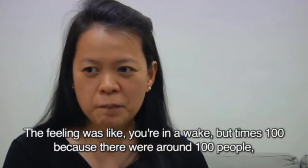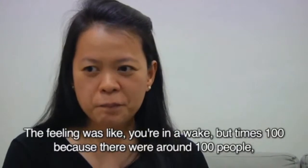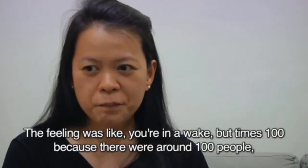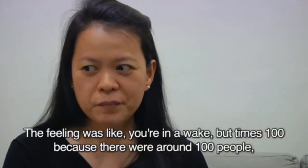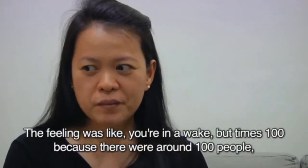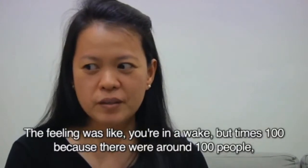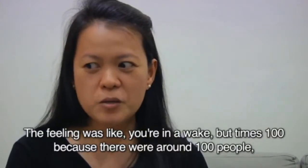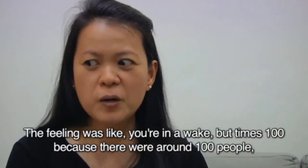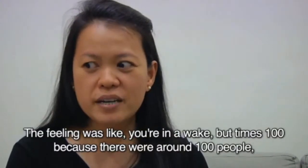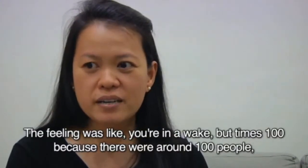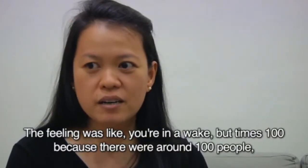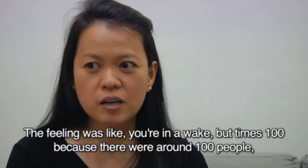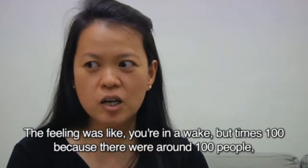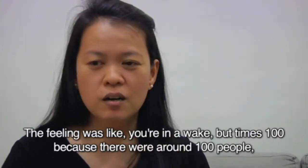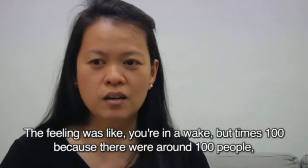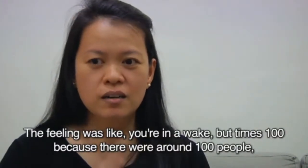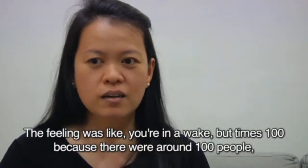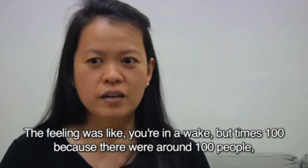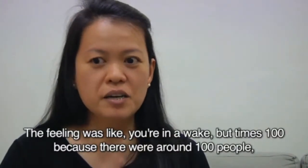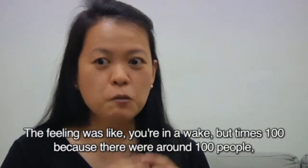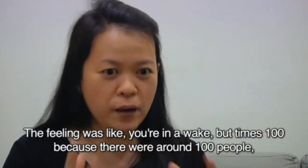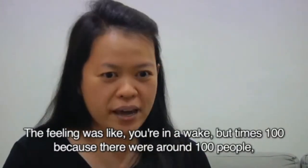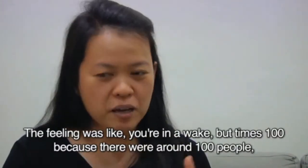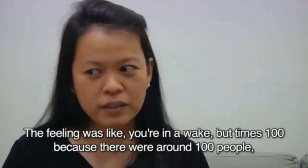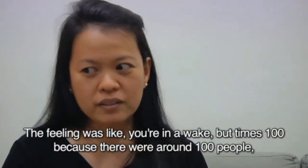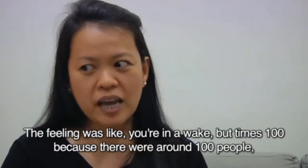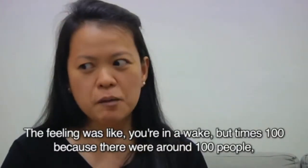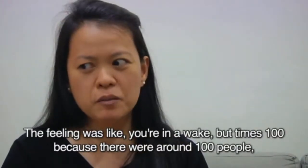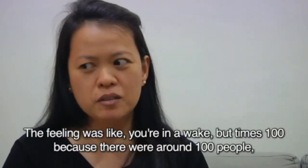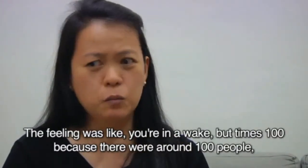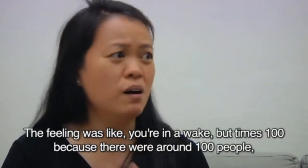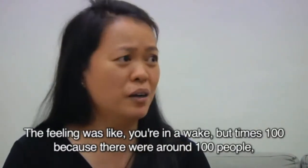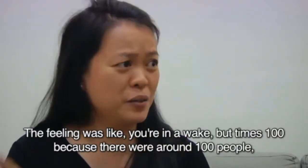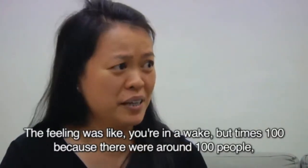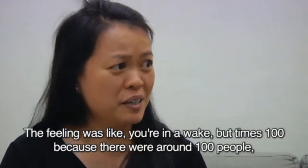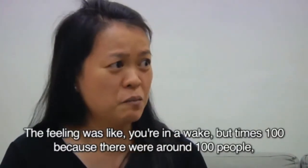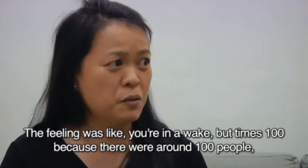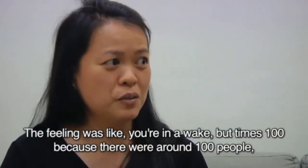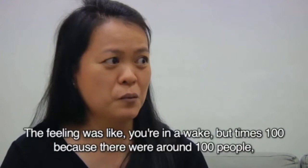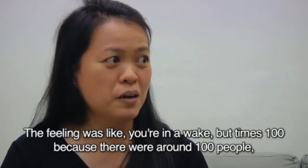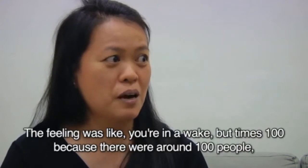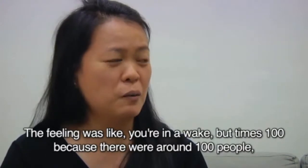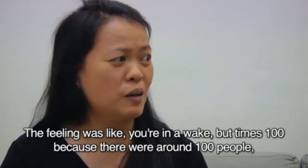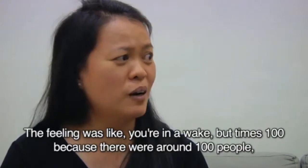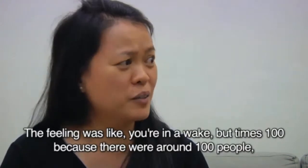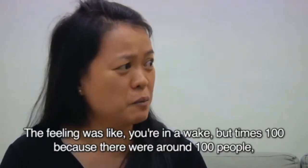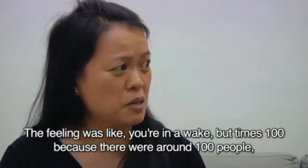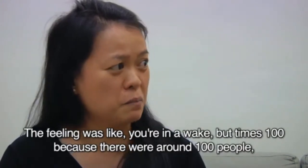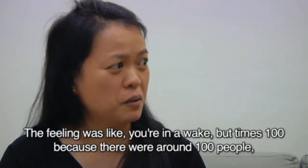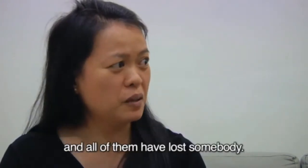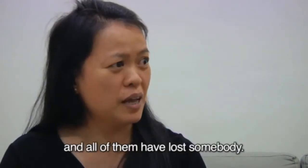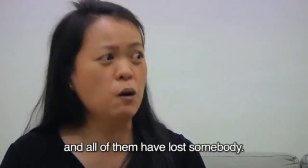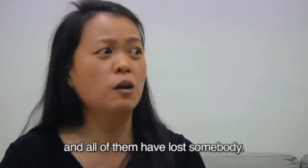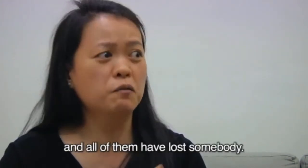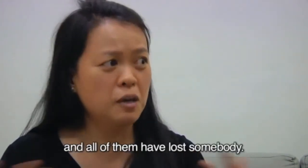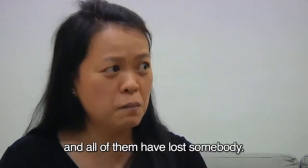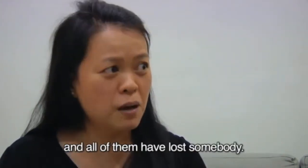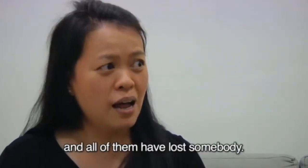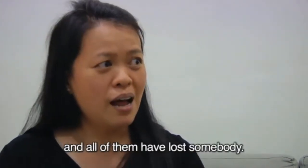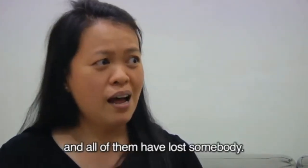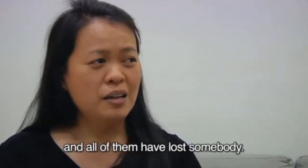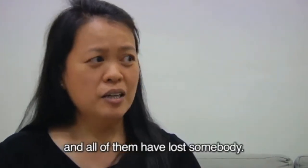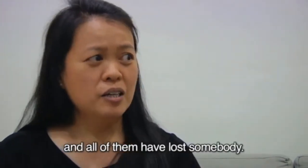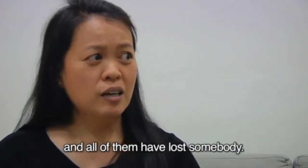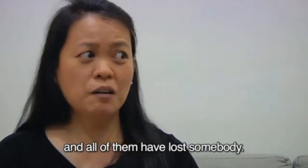like you're in a wake, but times 100, because there were around 100 people and all of